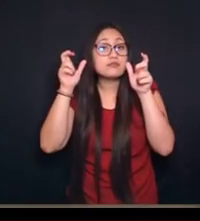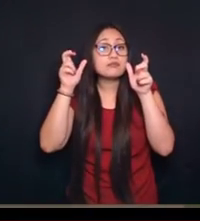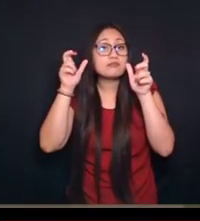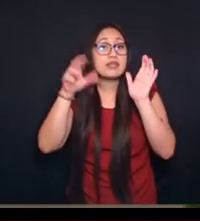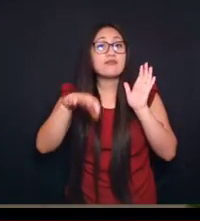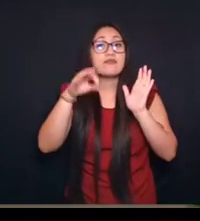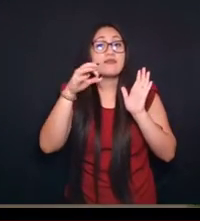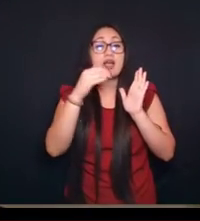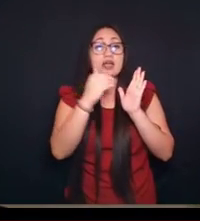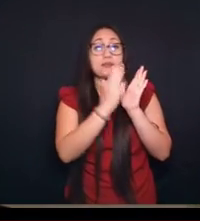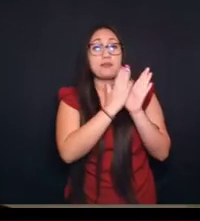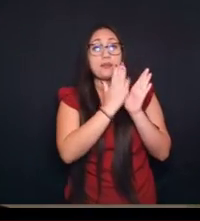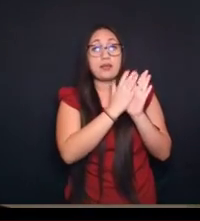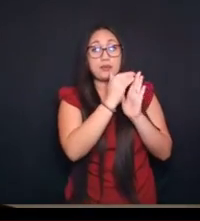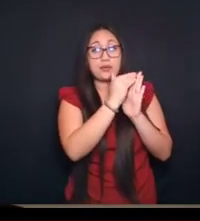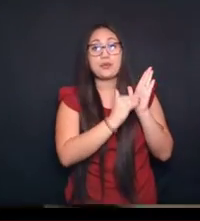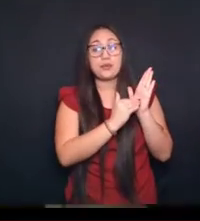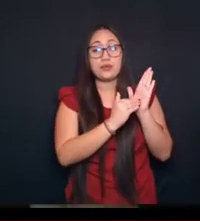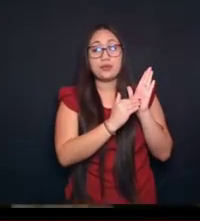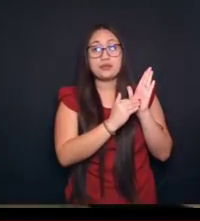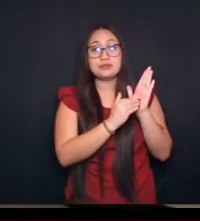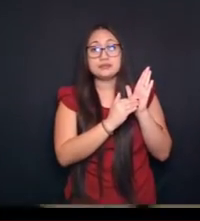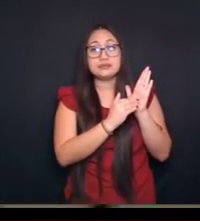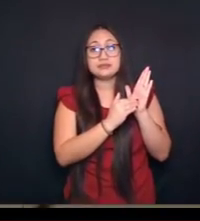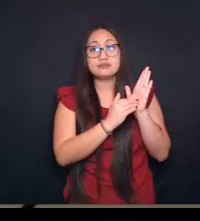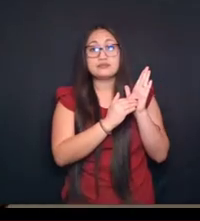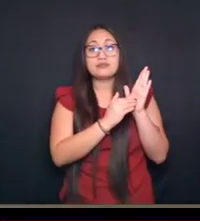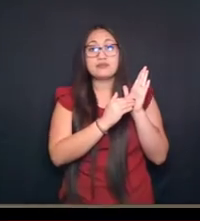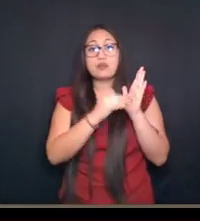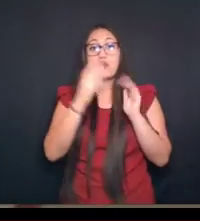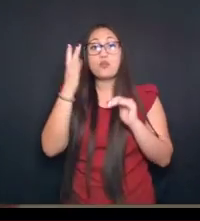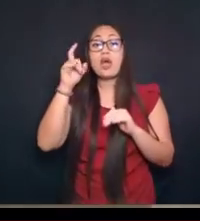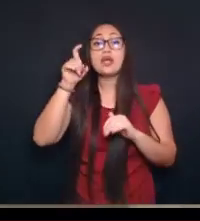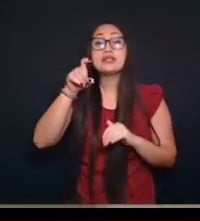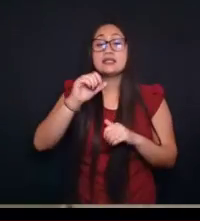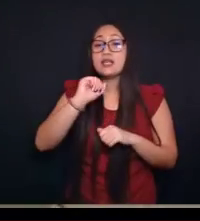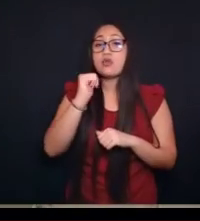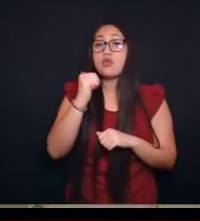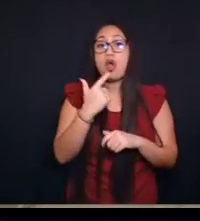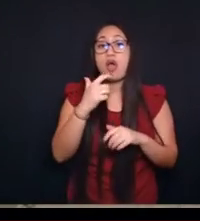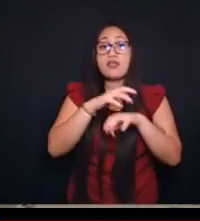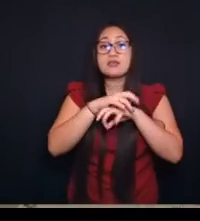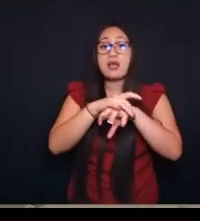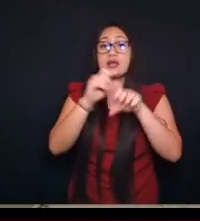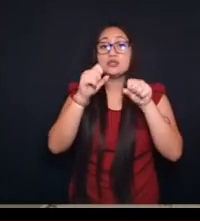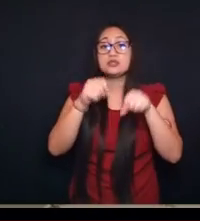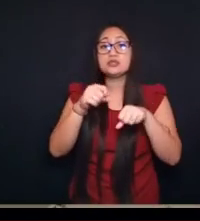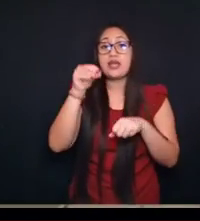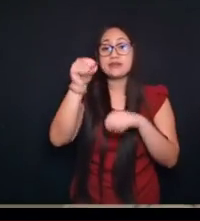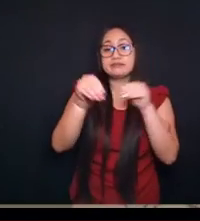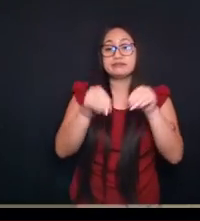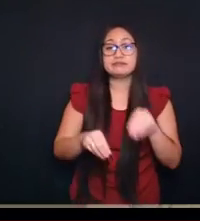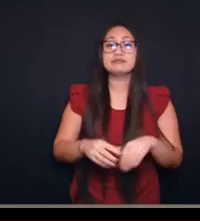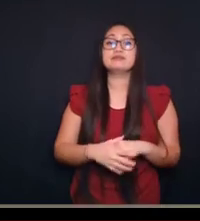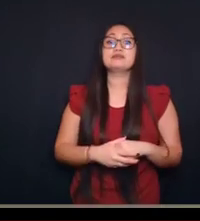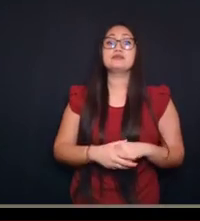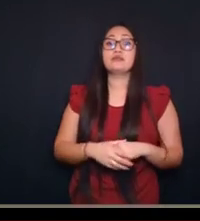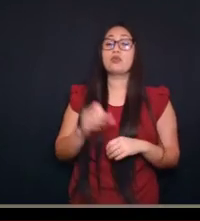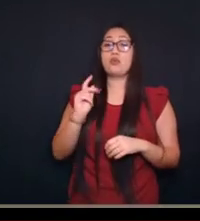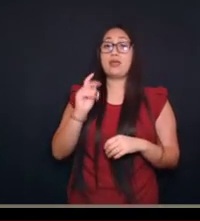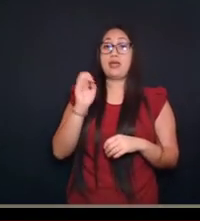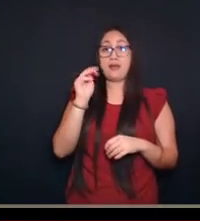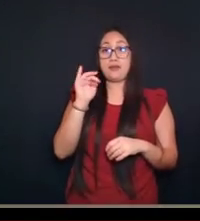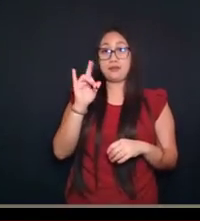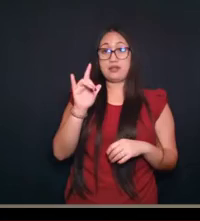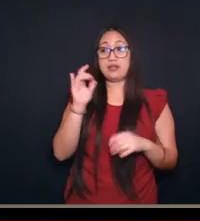can give yourself a spider because you need all the spiders you can get on there. Okay, Emily, here we go. It says, since the title of the article